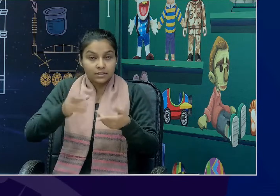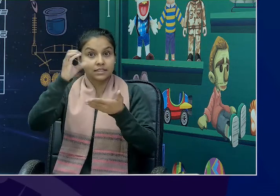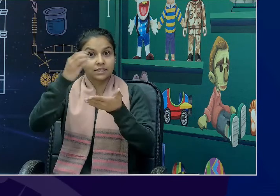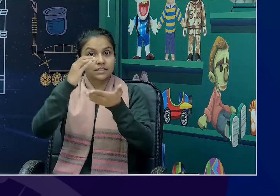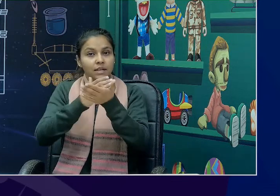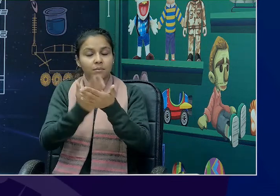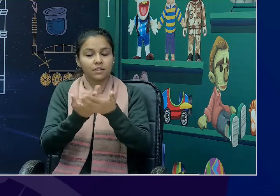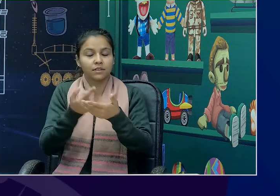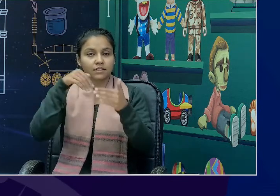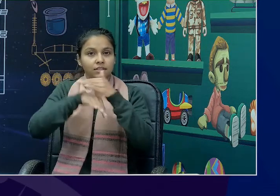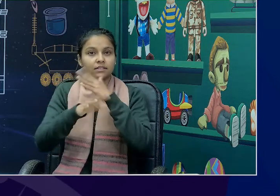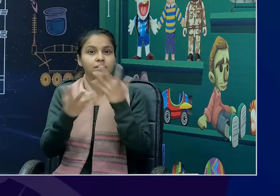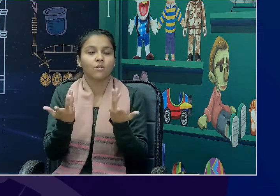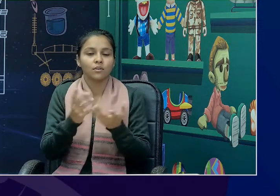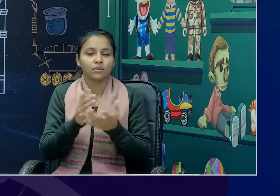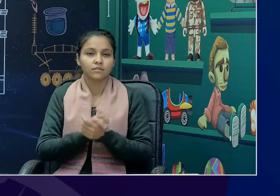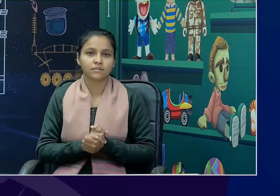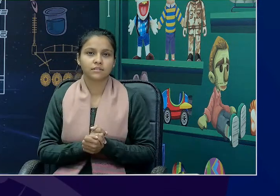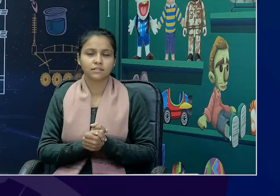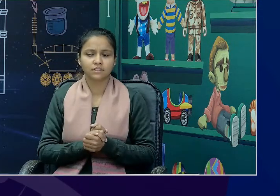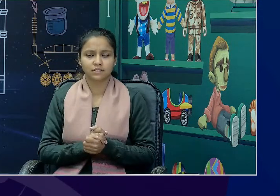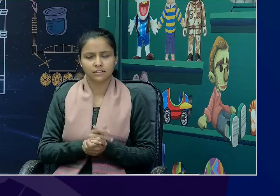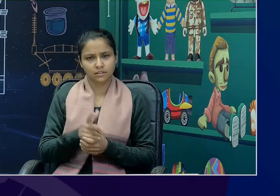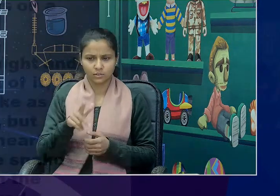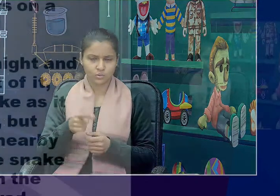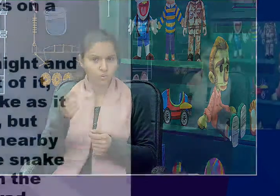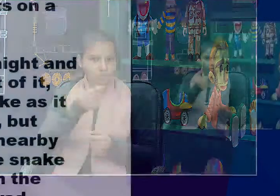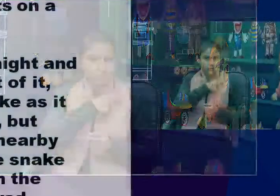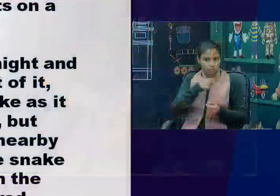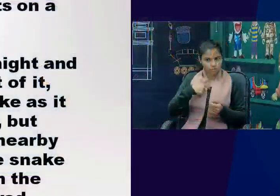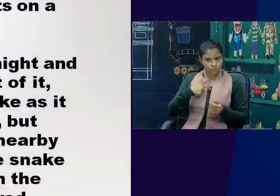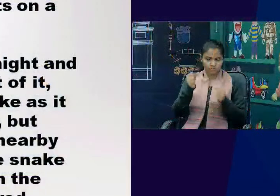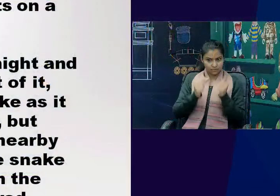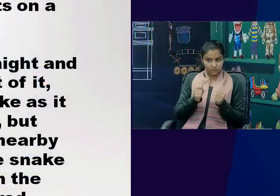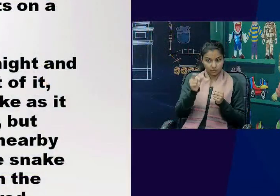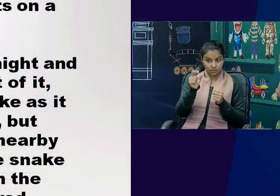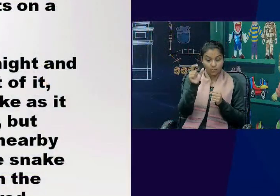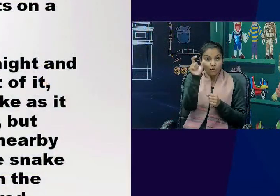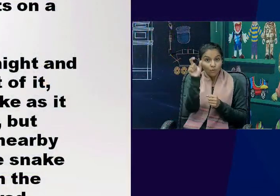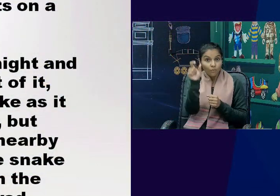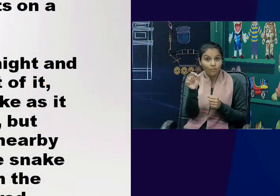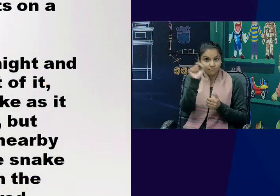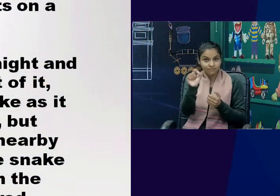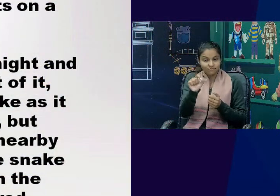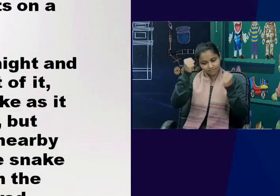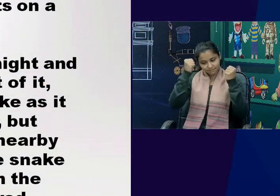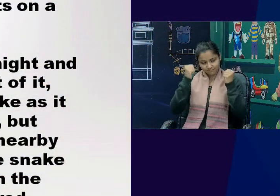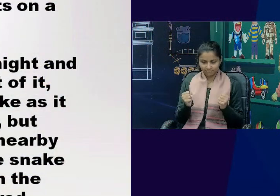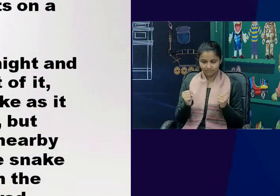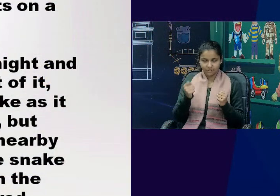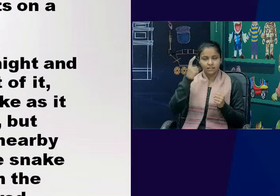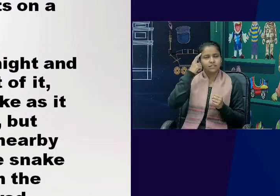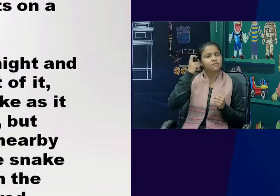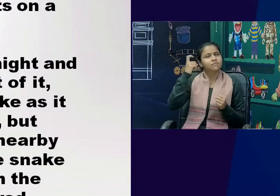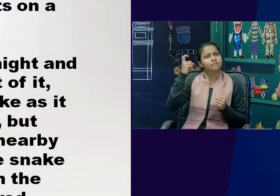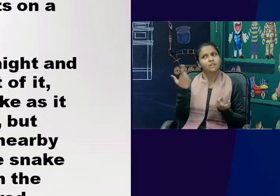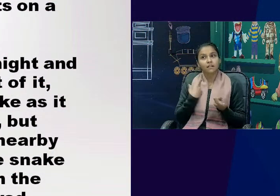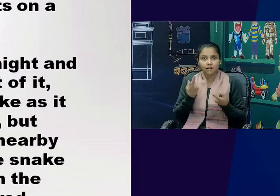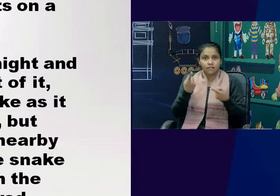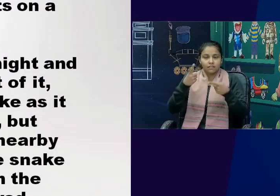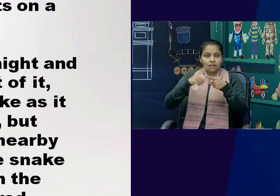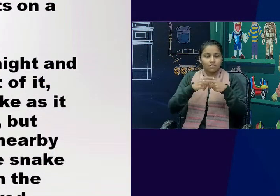that the doctor is sitting, the writer is sitting, and he is dreaming about something, and suddenly he saw the